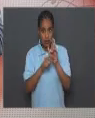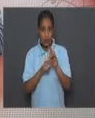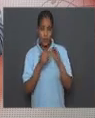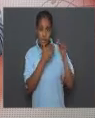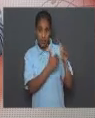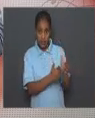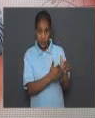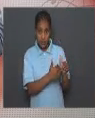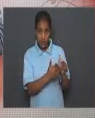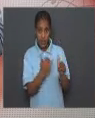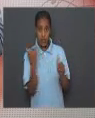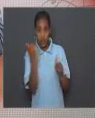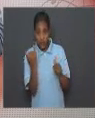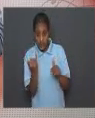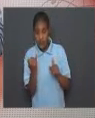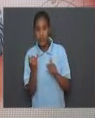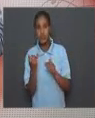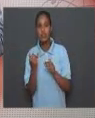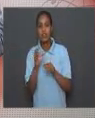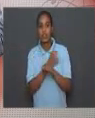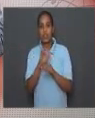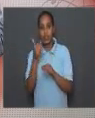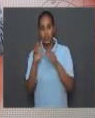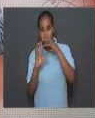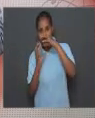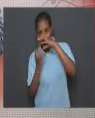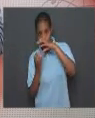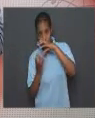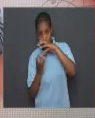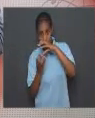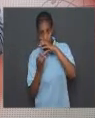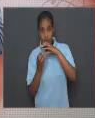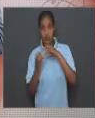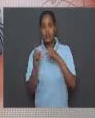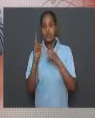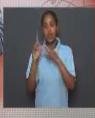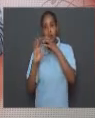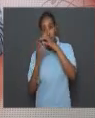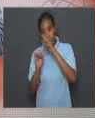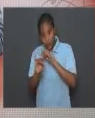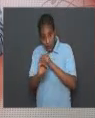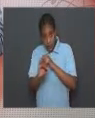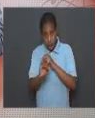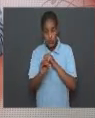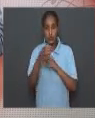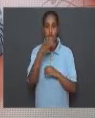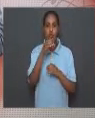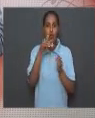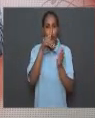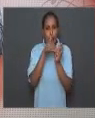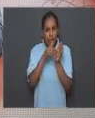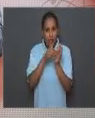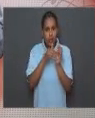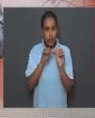it, draw another cell with a light bulb. Draw what that bulb looks like if the solution